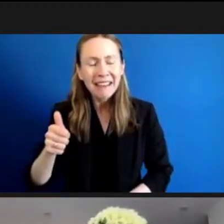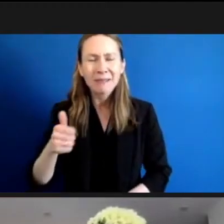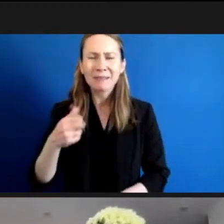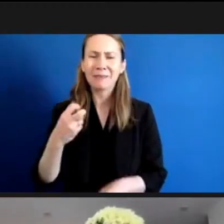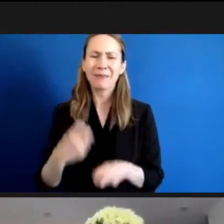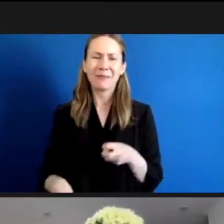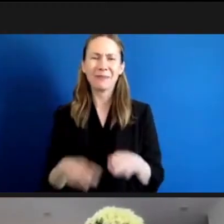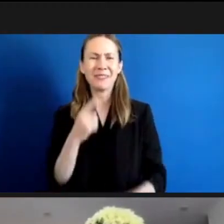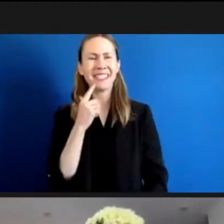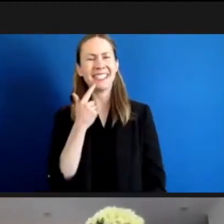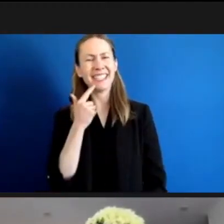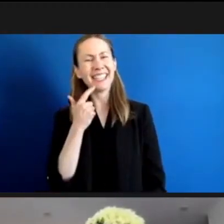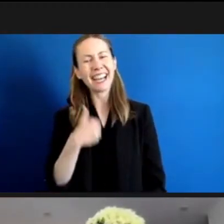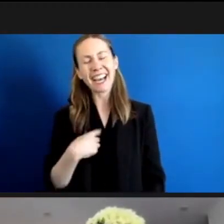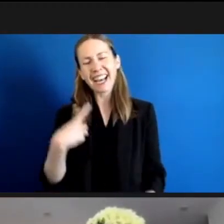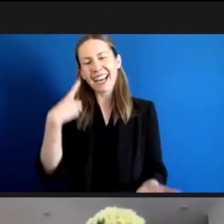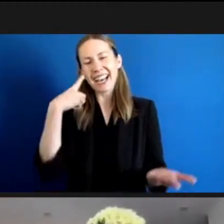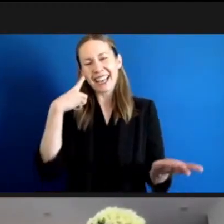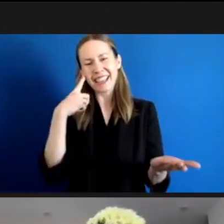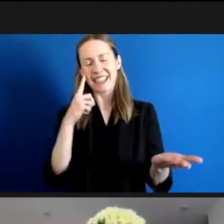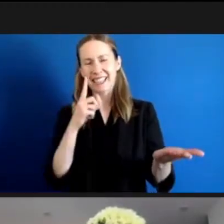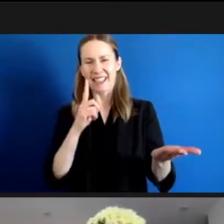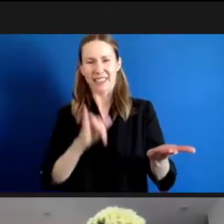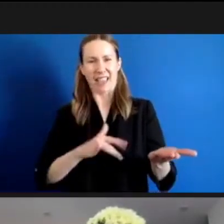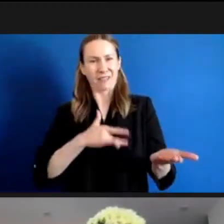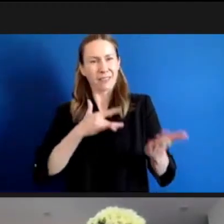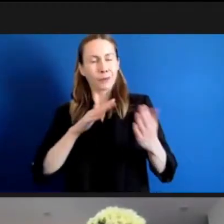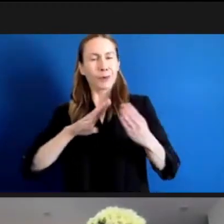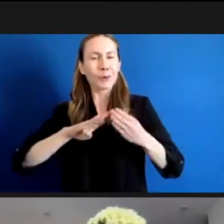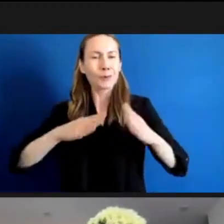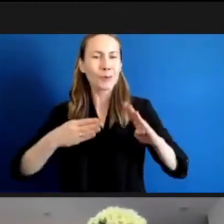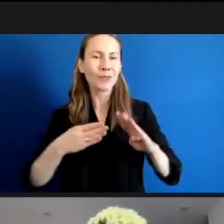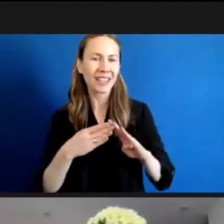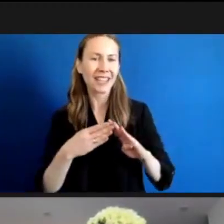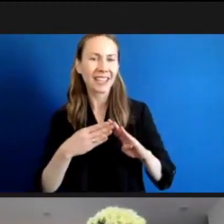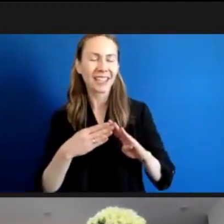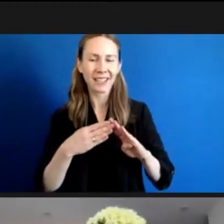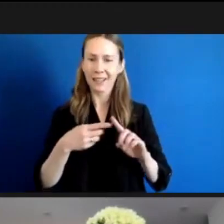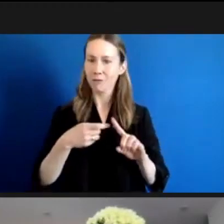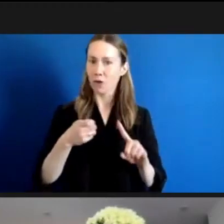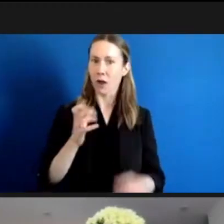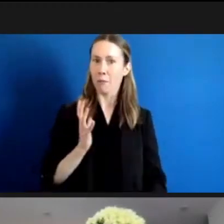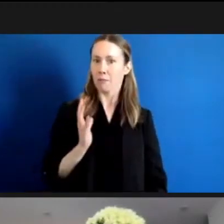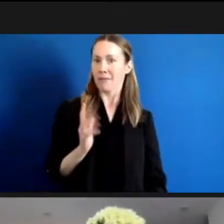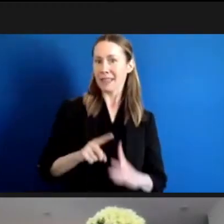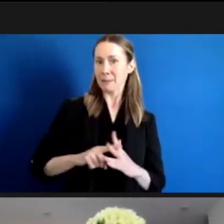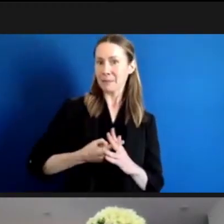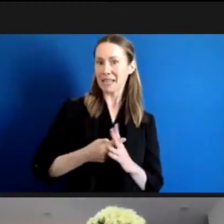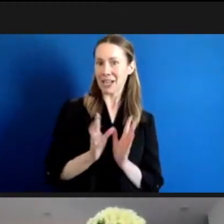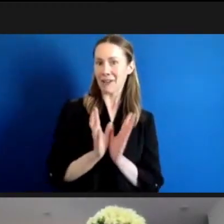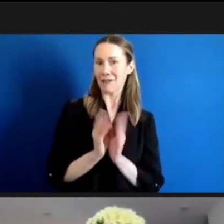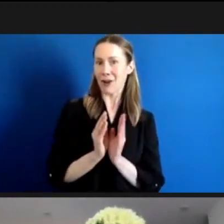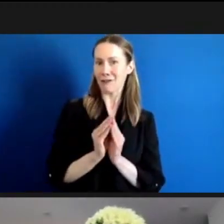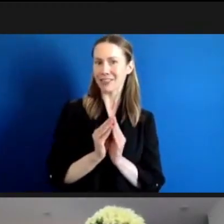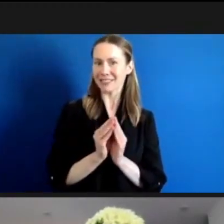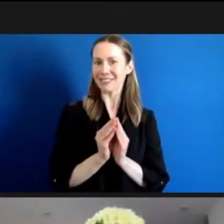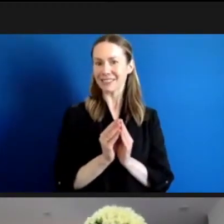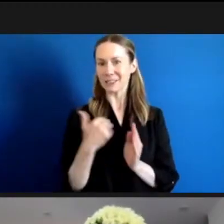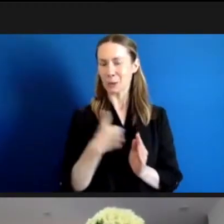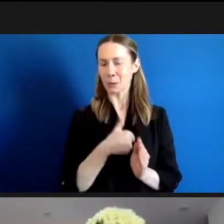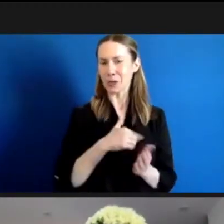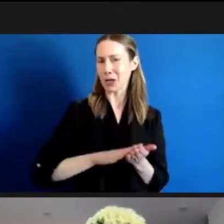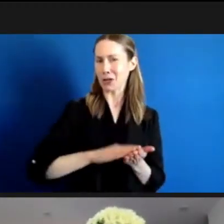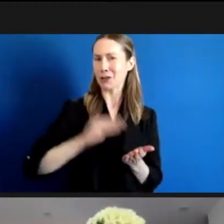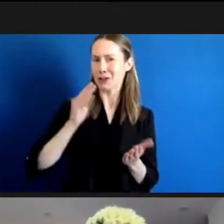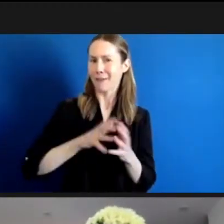I think these themes of community, right from the first of the conferences, we got a bit of the history lesson this